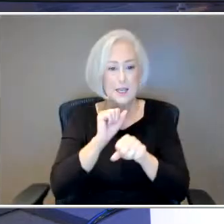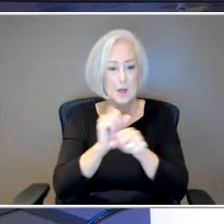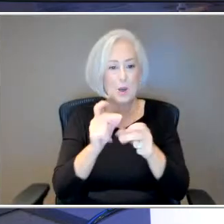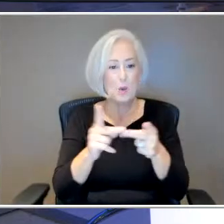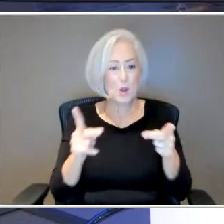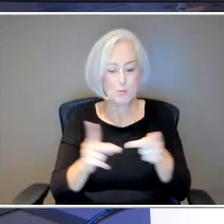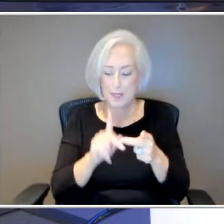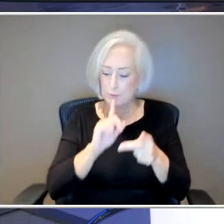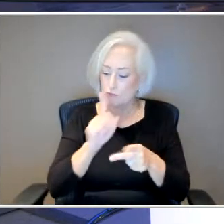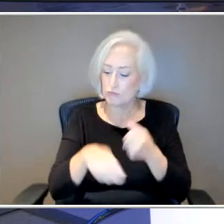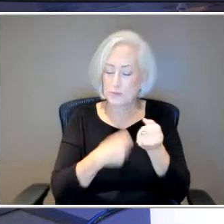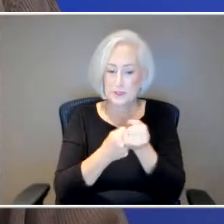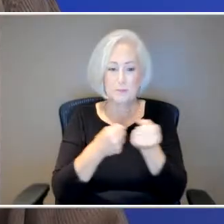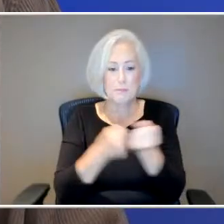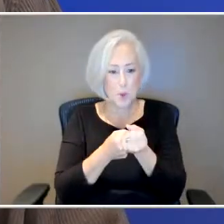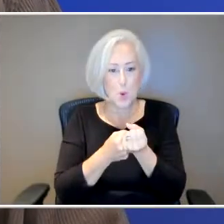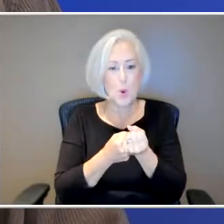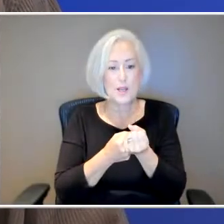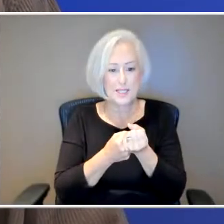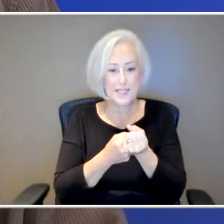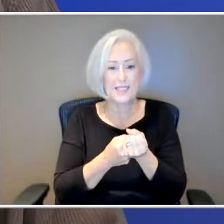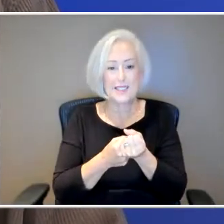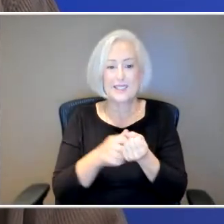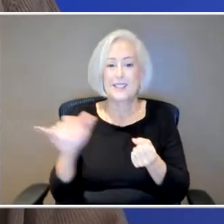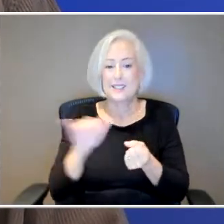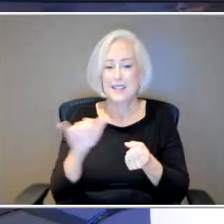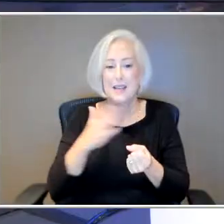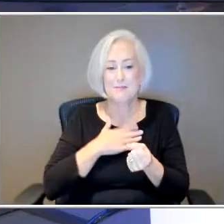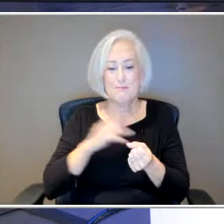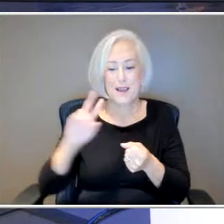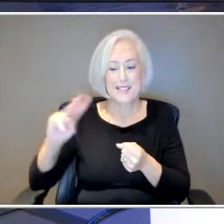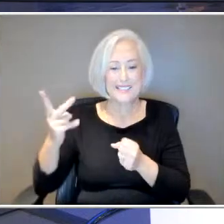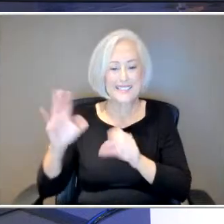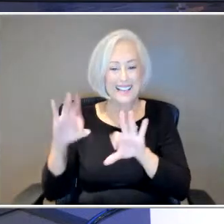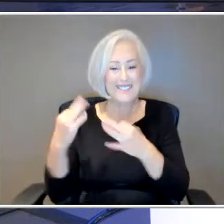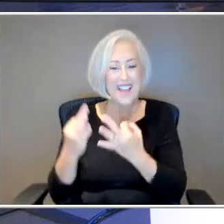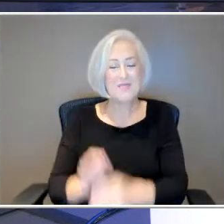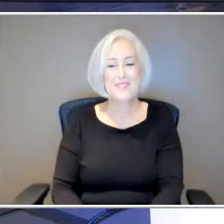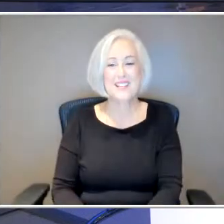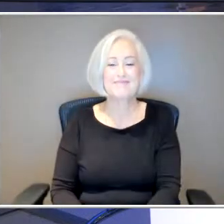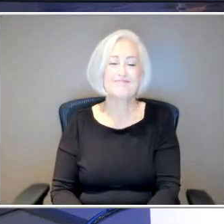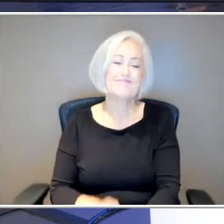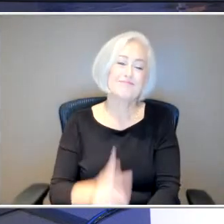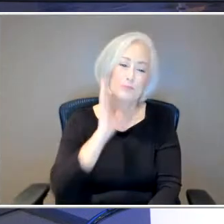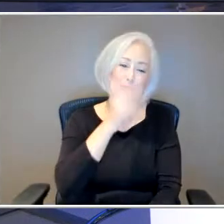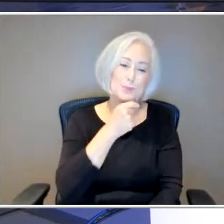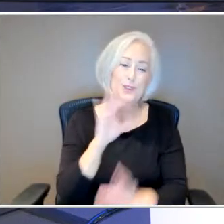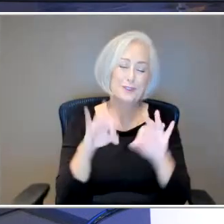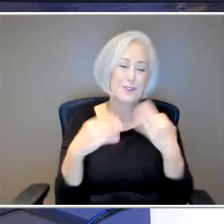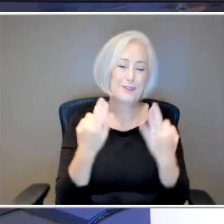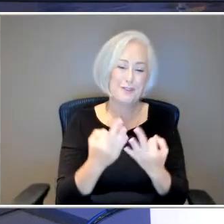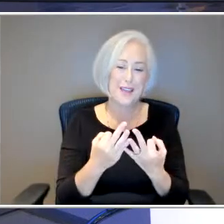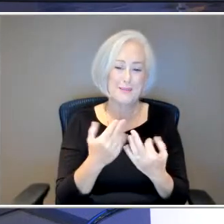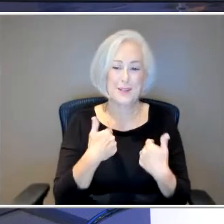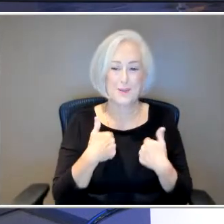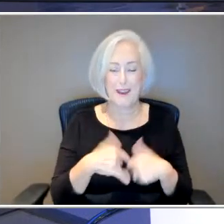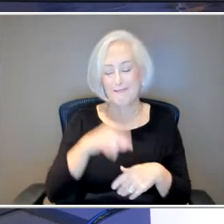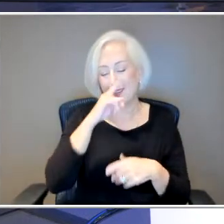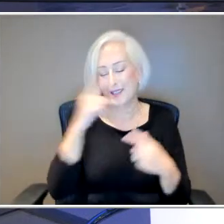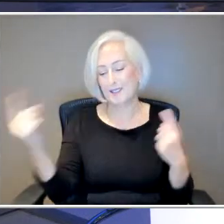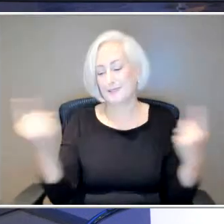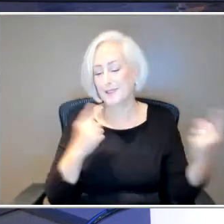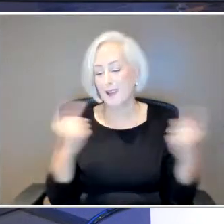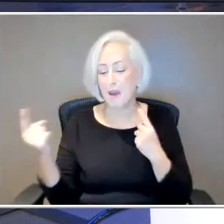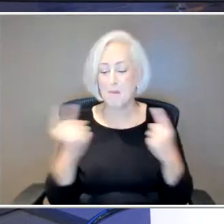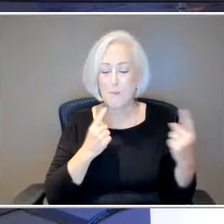supportive. They're like my second family. Oh, so that's great. Yeah. And you have a beautiful family. Thank you talk you. about your kids coming home and your husband very excited. You call